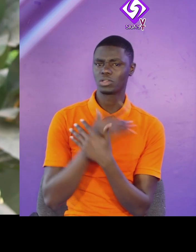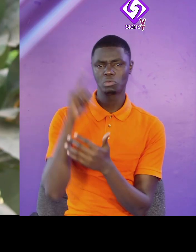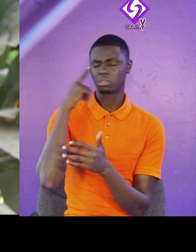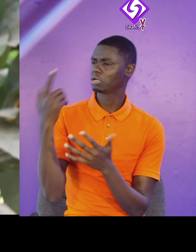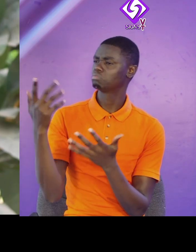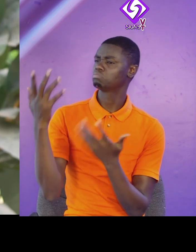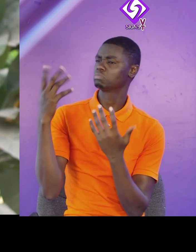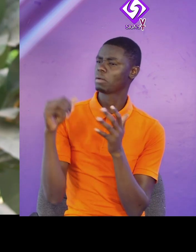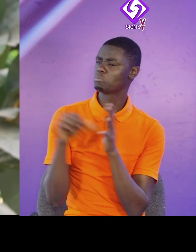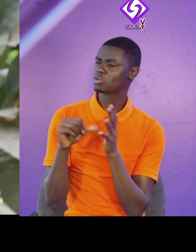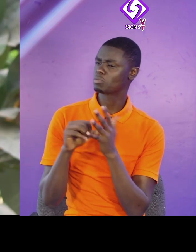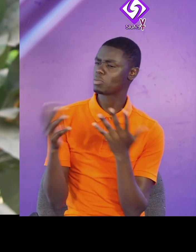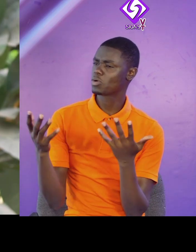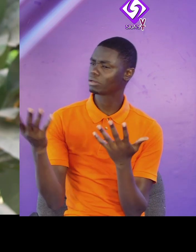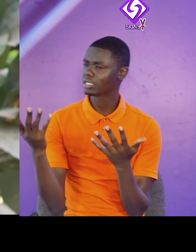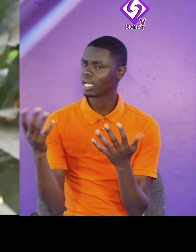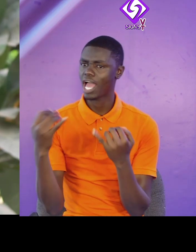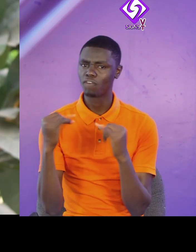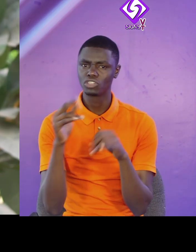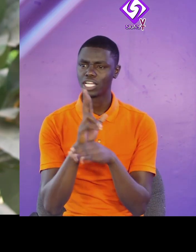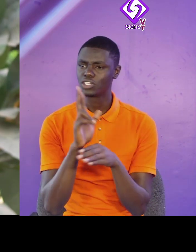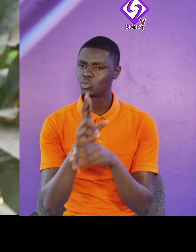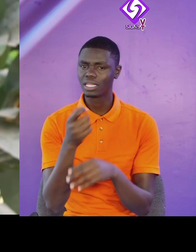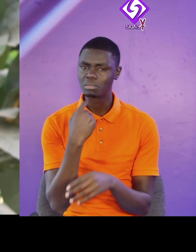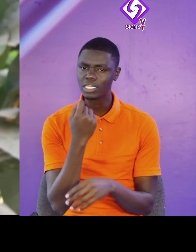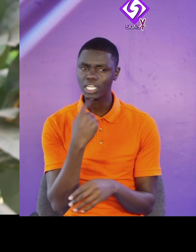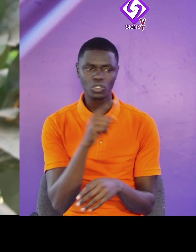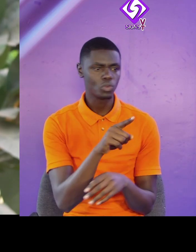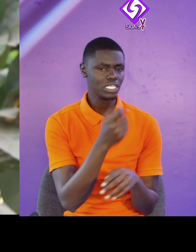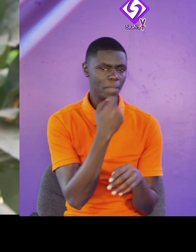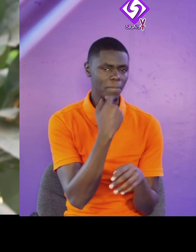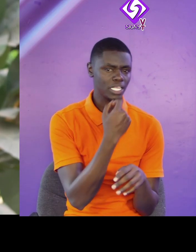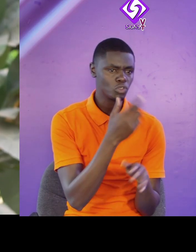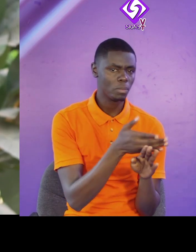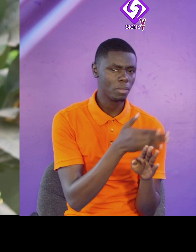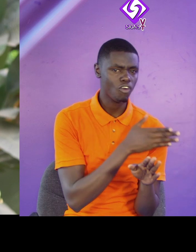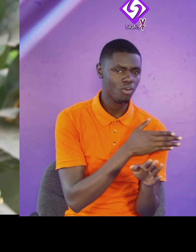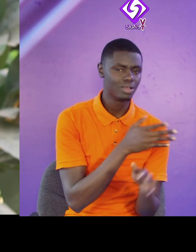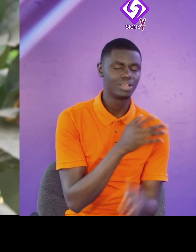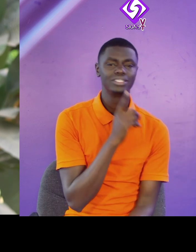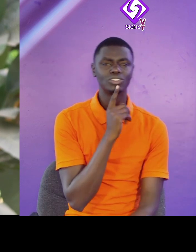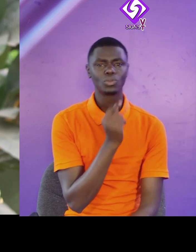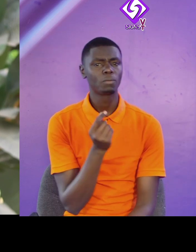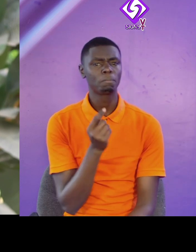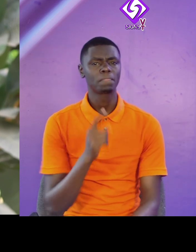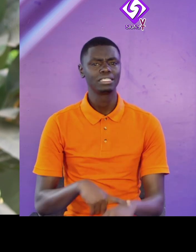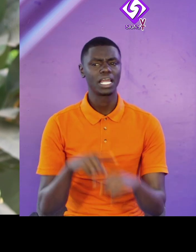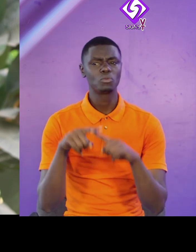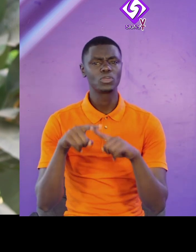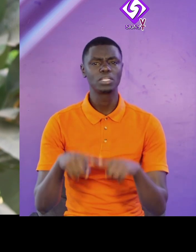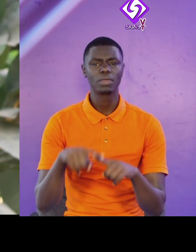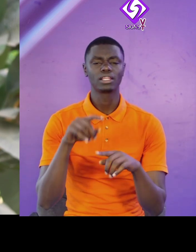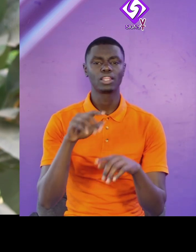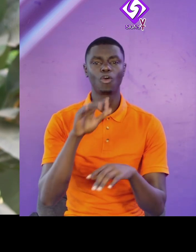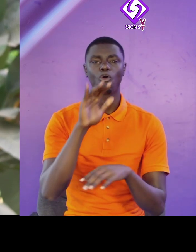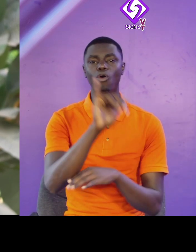problem? Have you tried using this medication or that medication before? So when we rely on such information, which